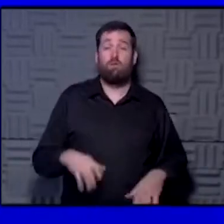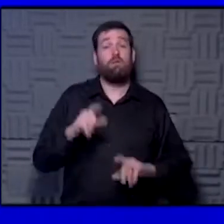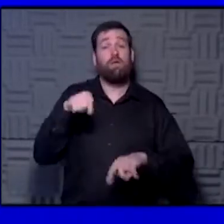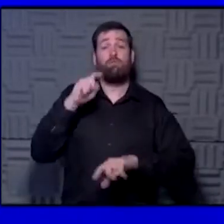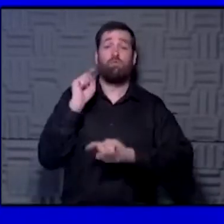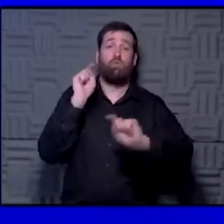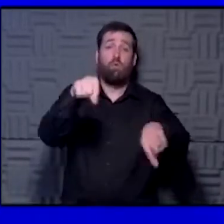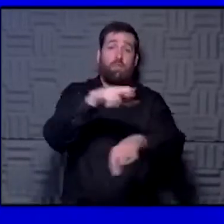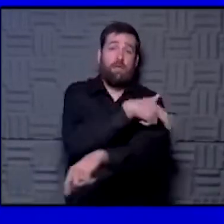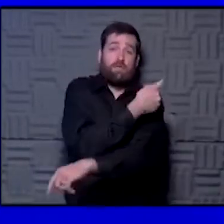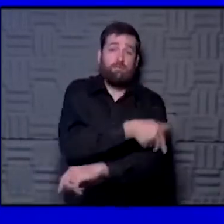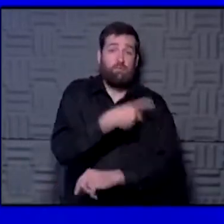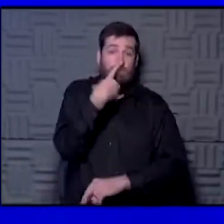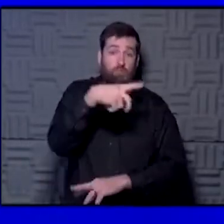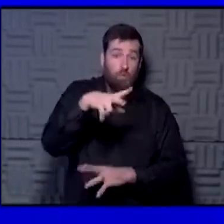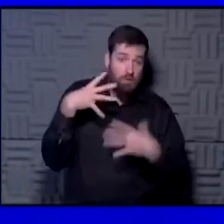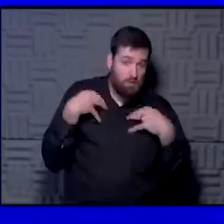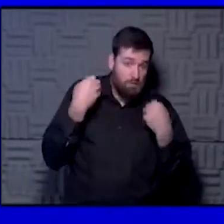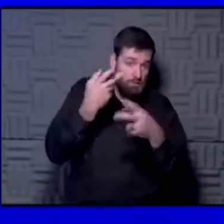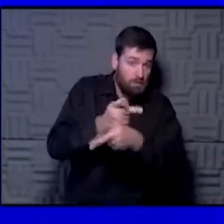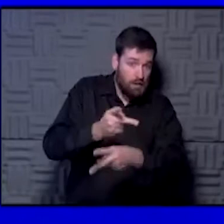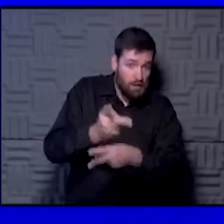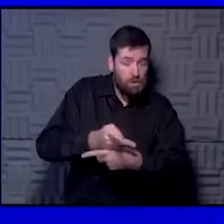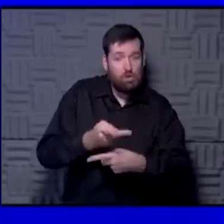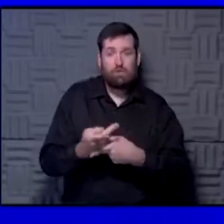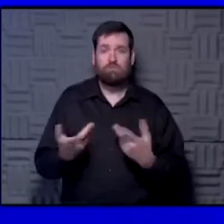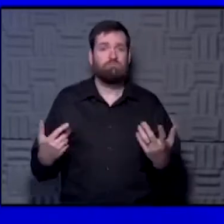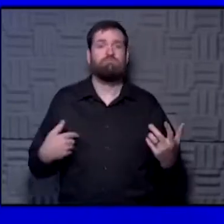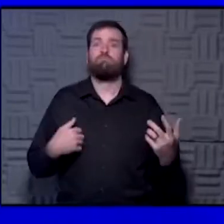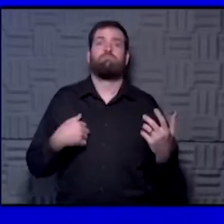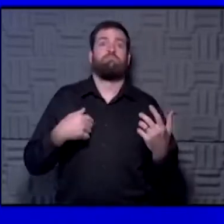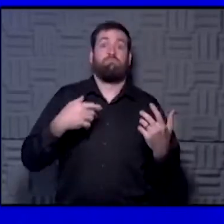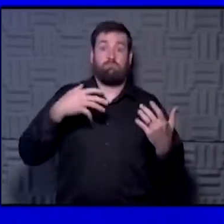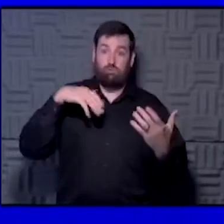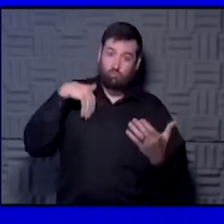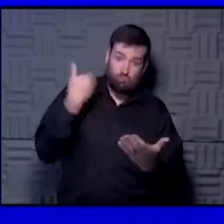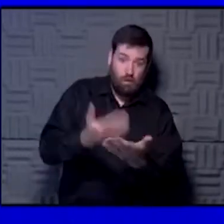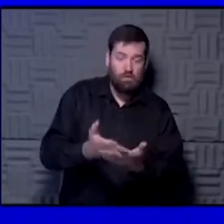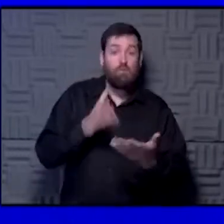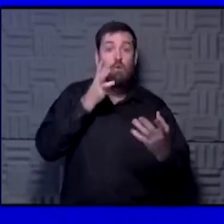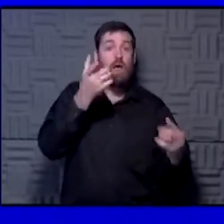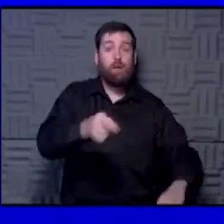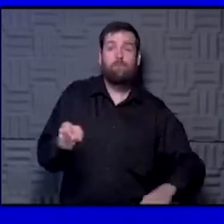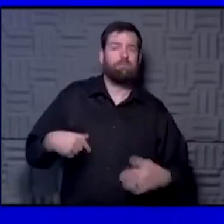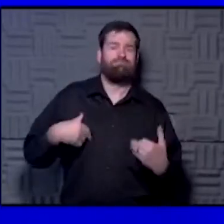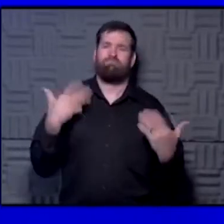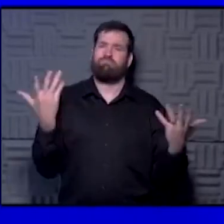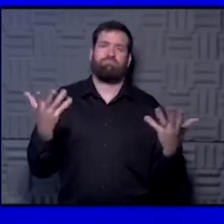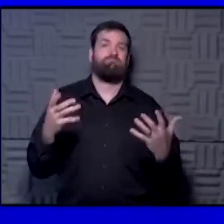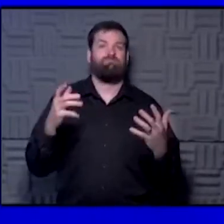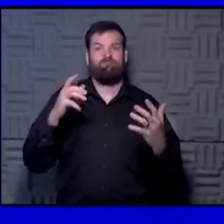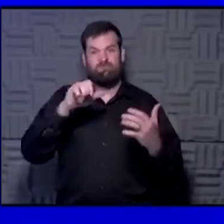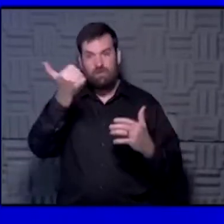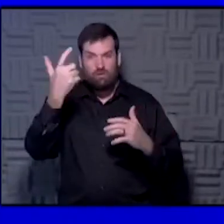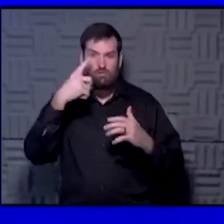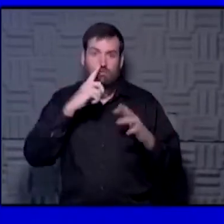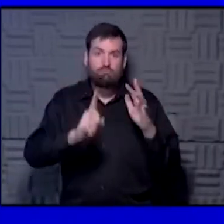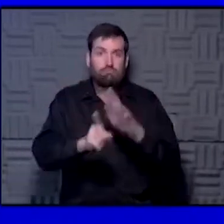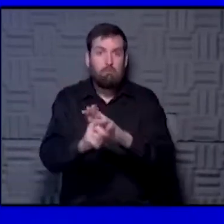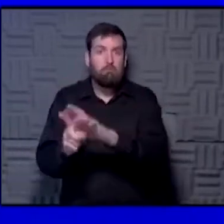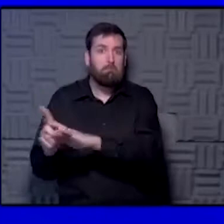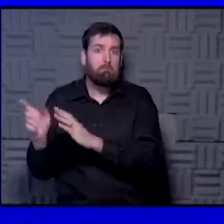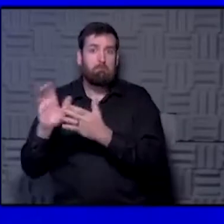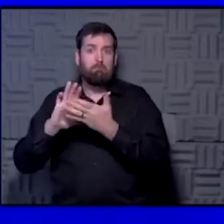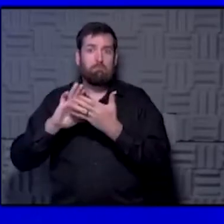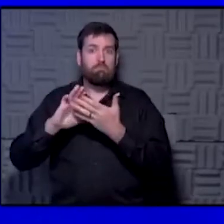the hospital to seek medical care, you never know what can happen once you get into the hospital. There are always complications. Other things can happen with your